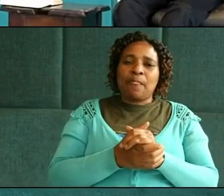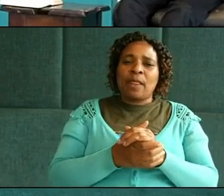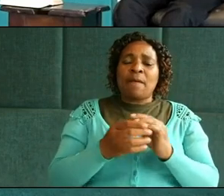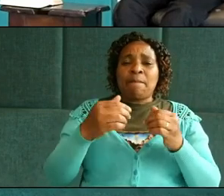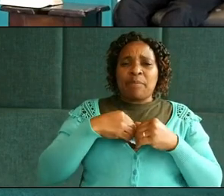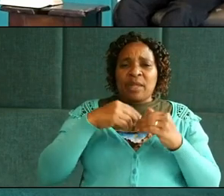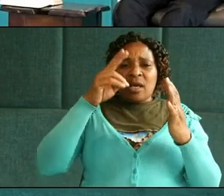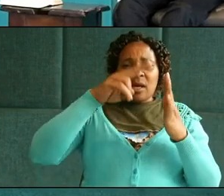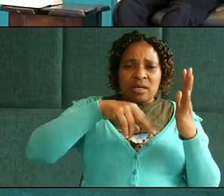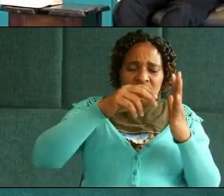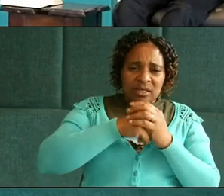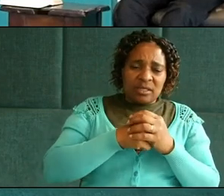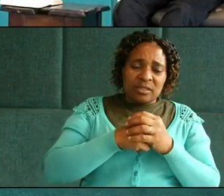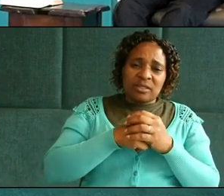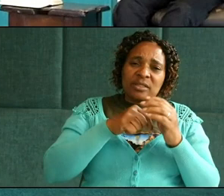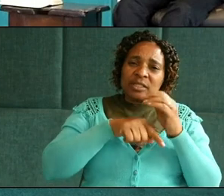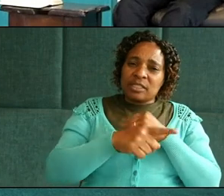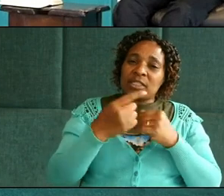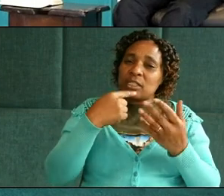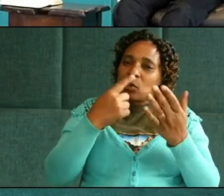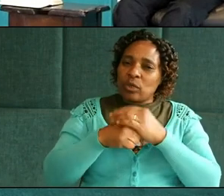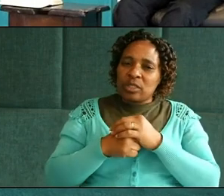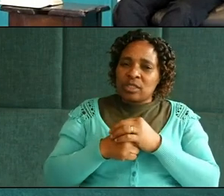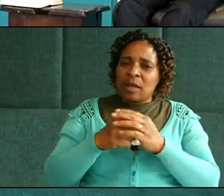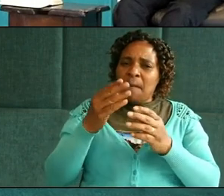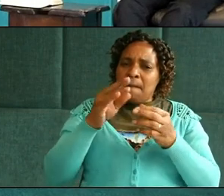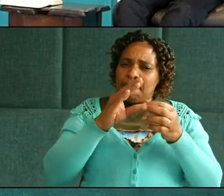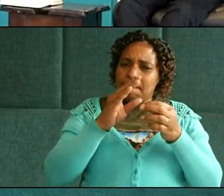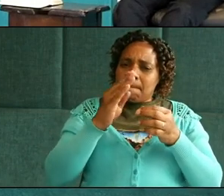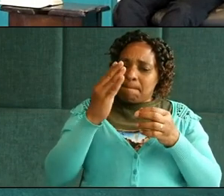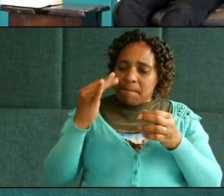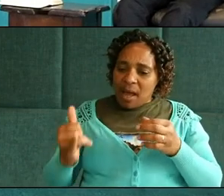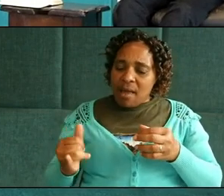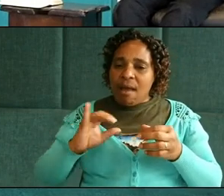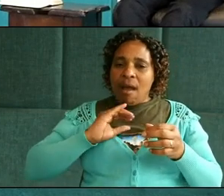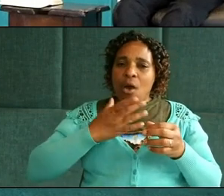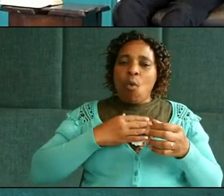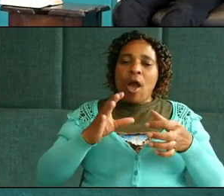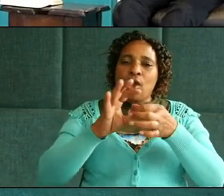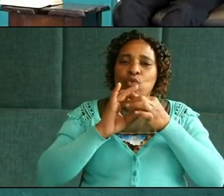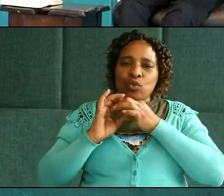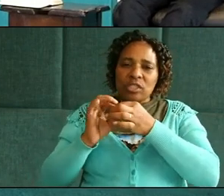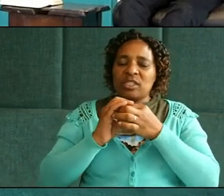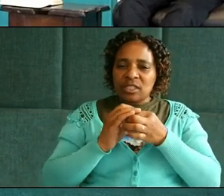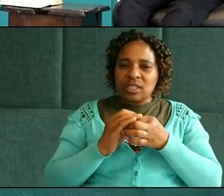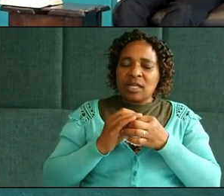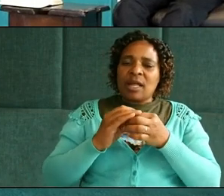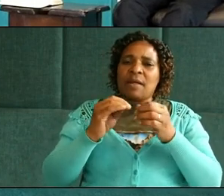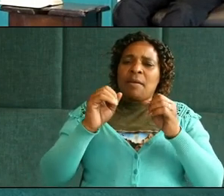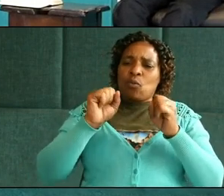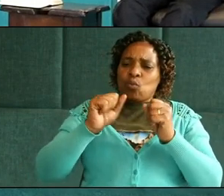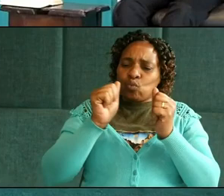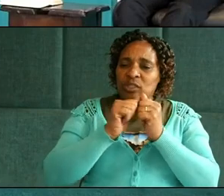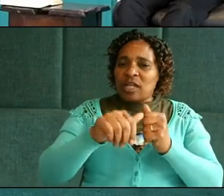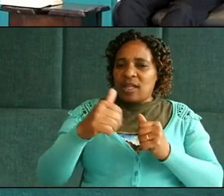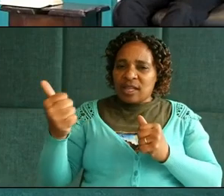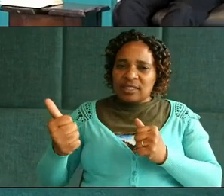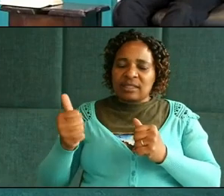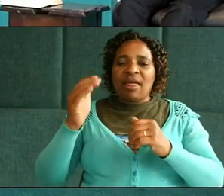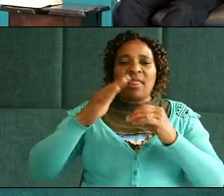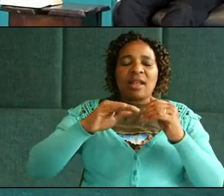I'd read the further insight, and it says, by our unity, by esteeming others better than ourselves, we are to